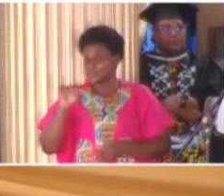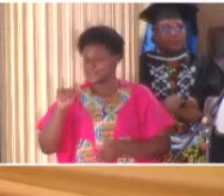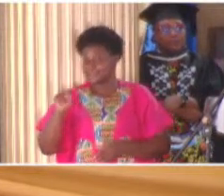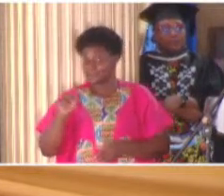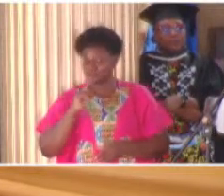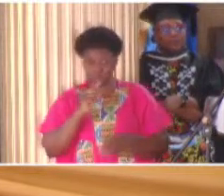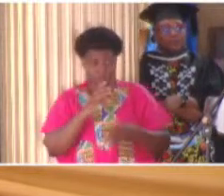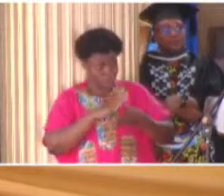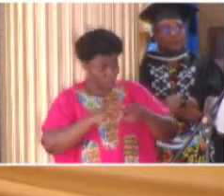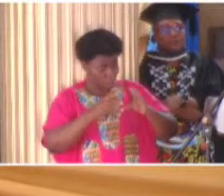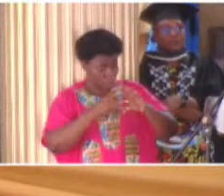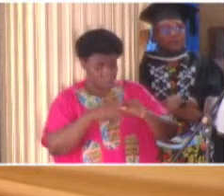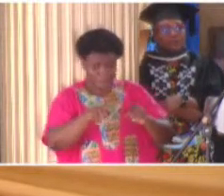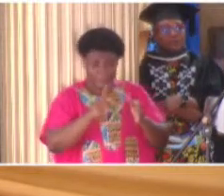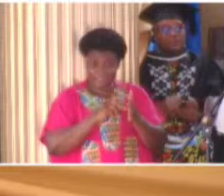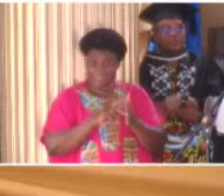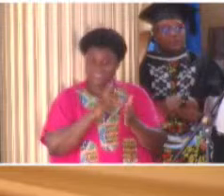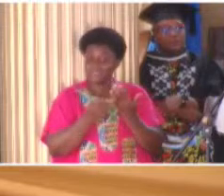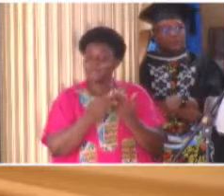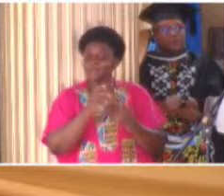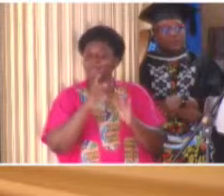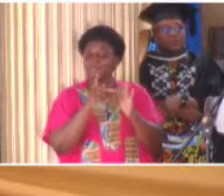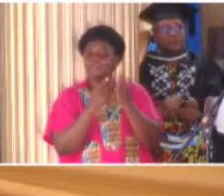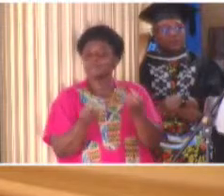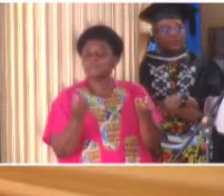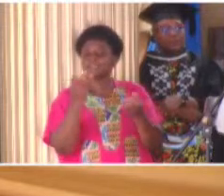is published on page 15 of the brochure.